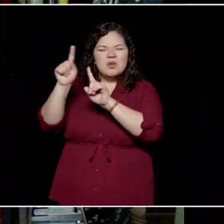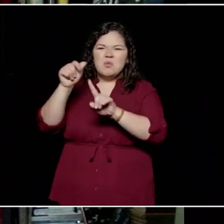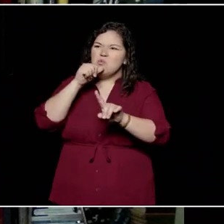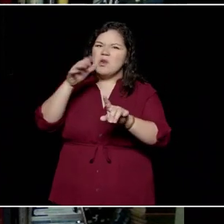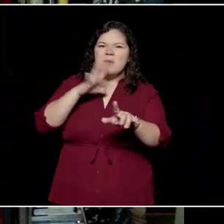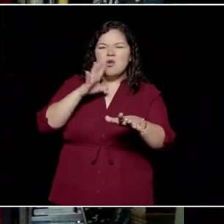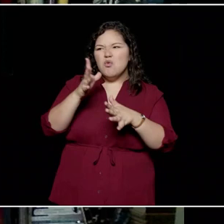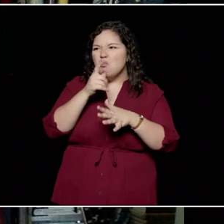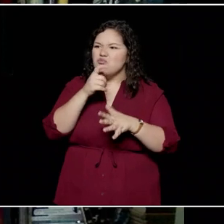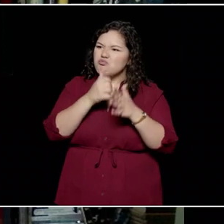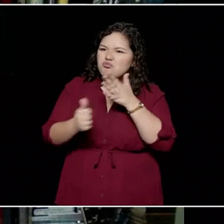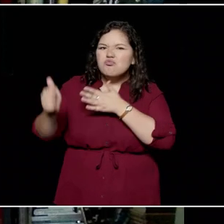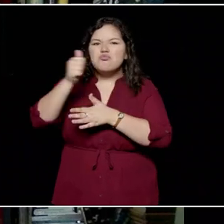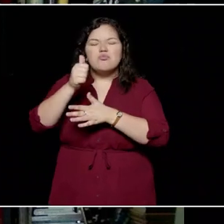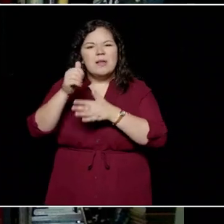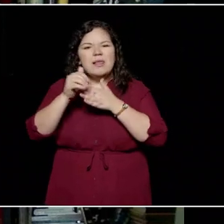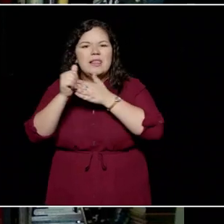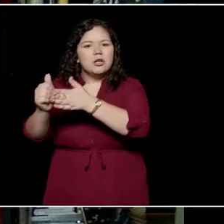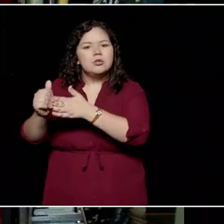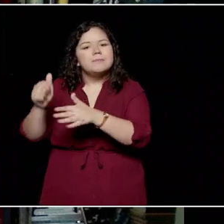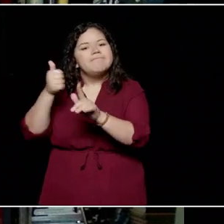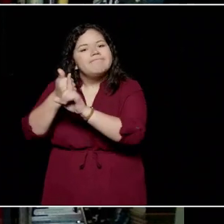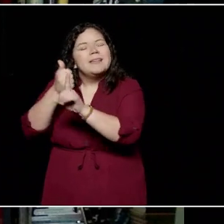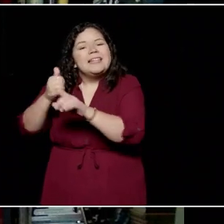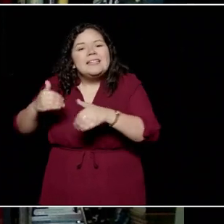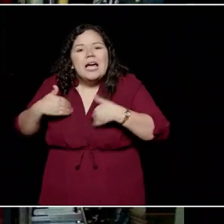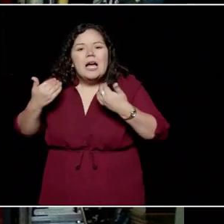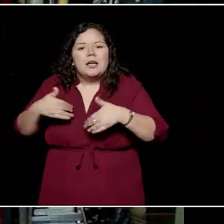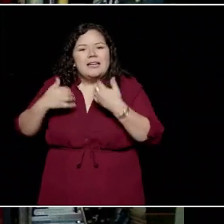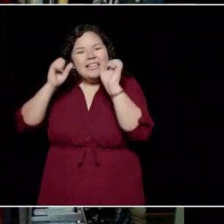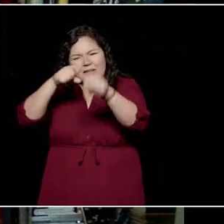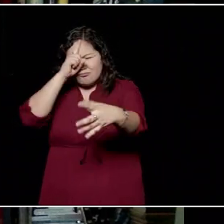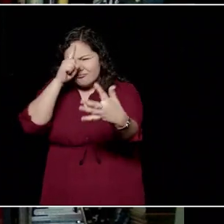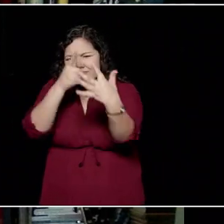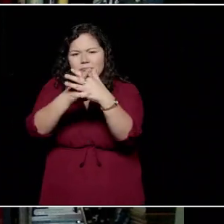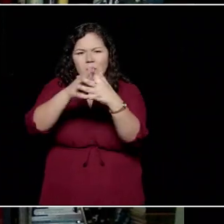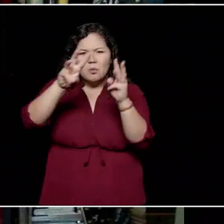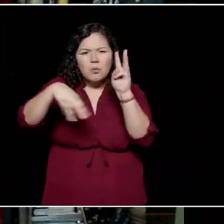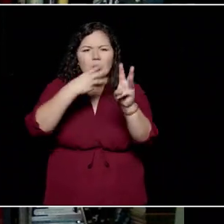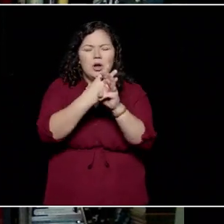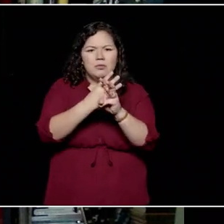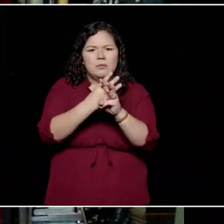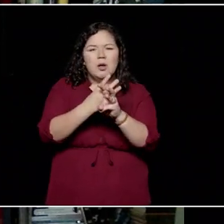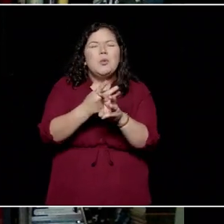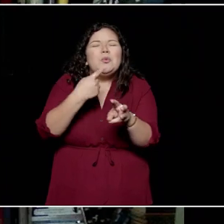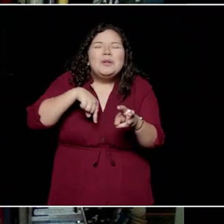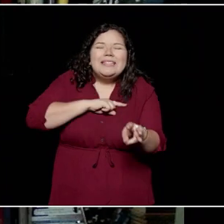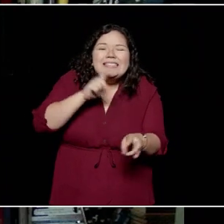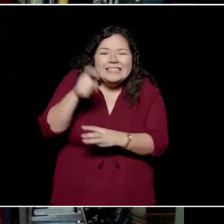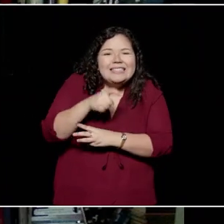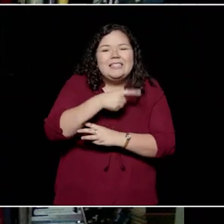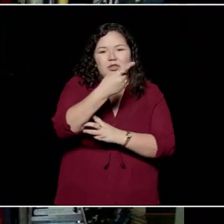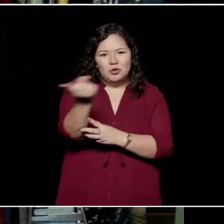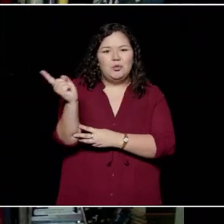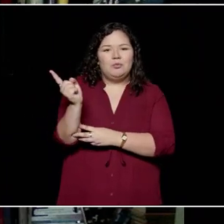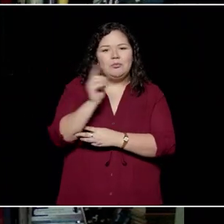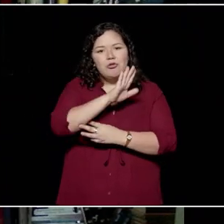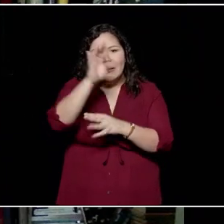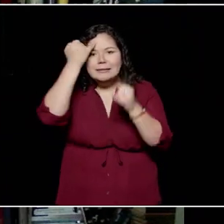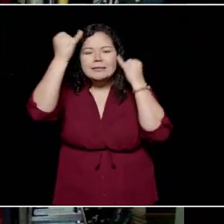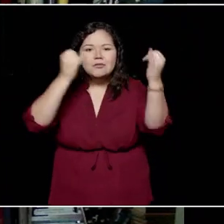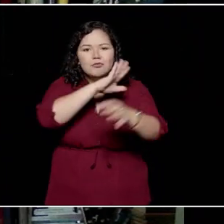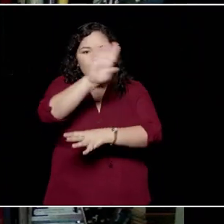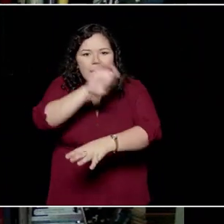We need more of that. We need you. We need your generation. We need your ideas and your energy.